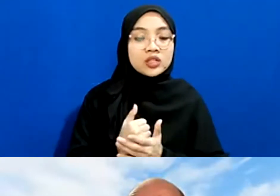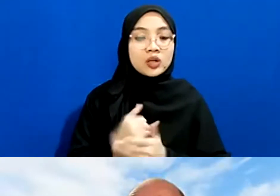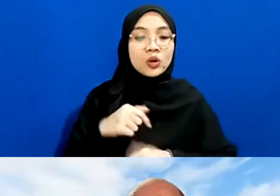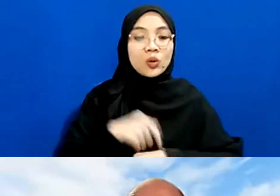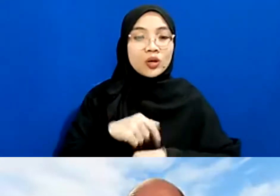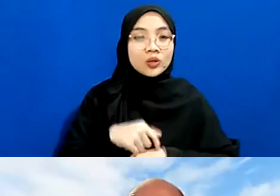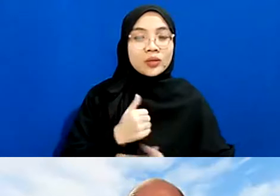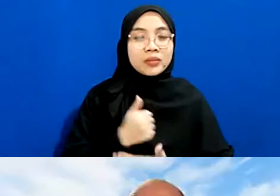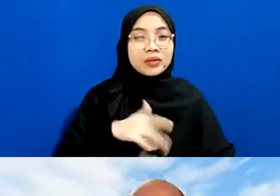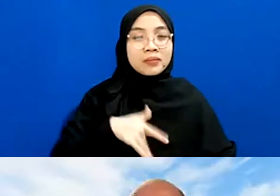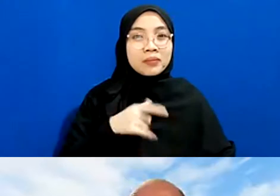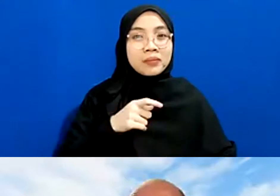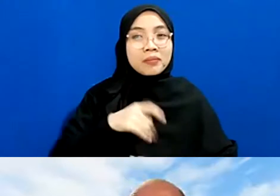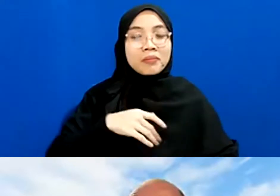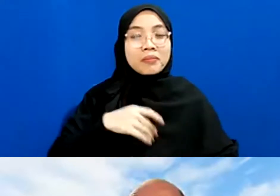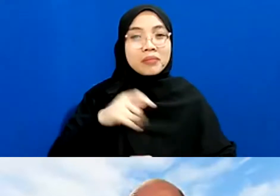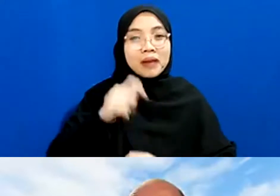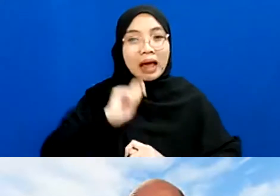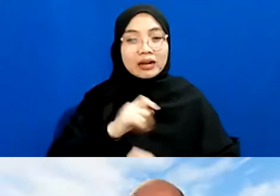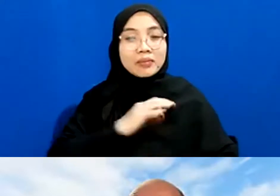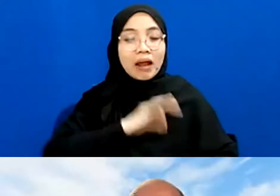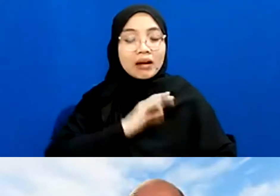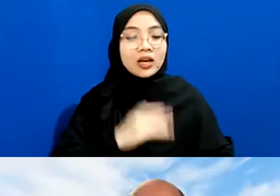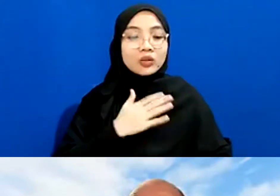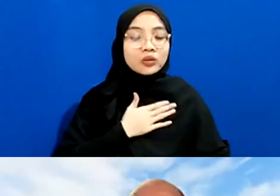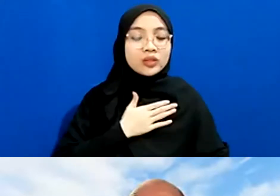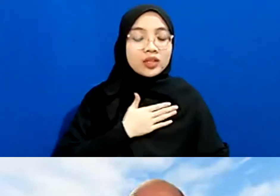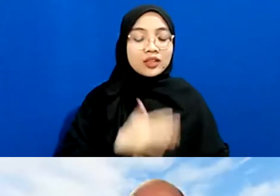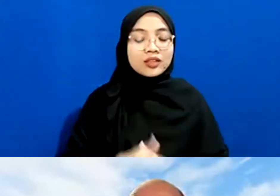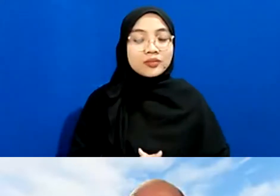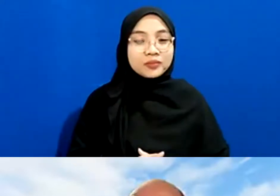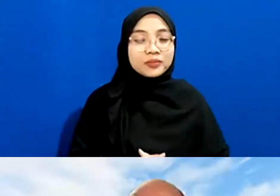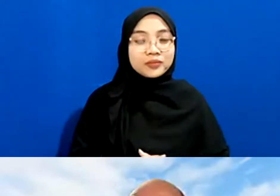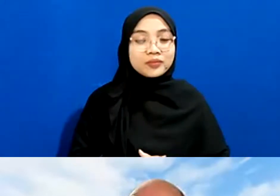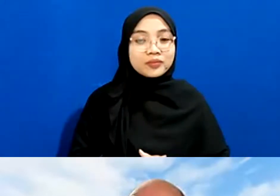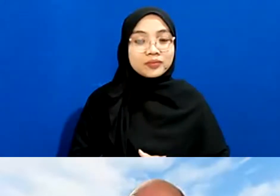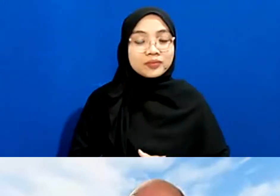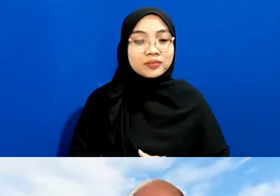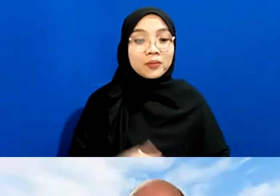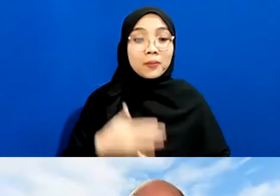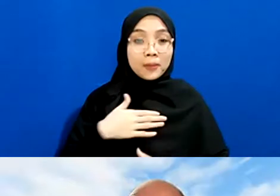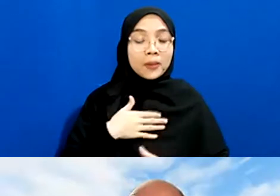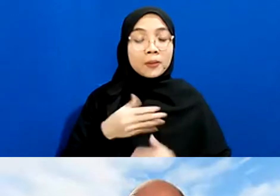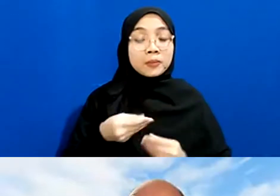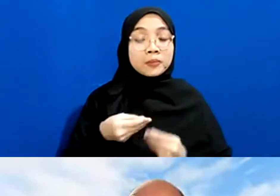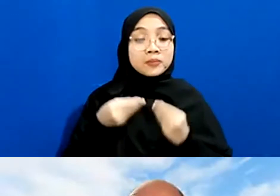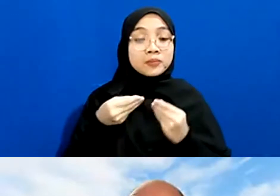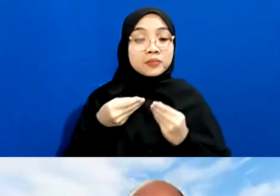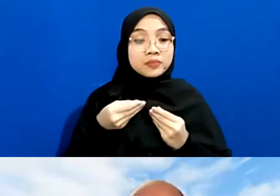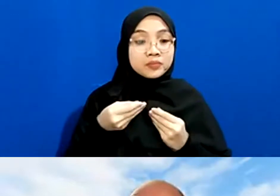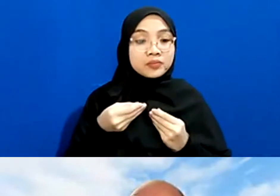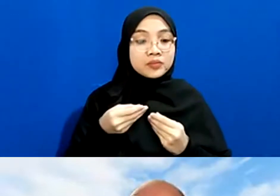to say, first of all, my deepest appreciations to all